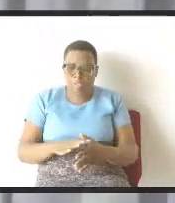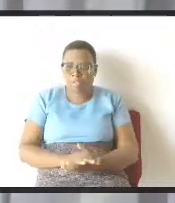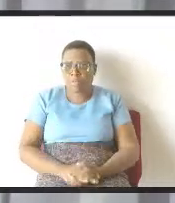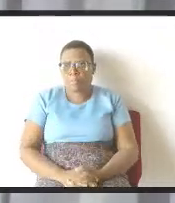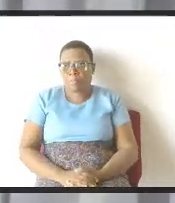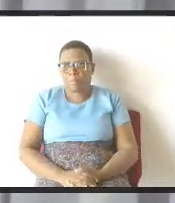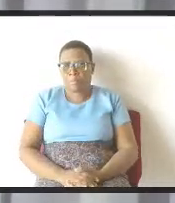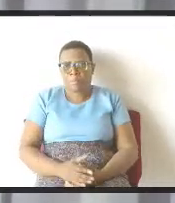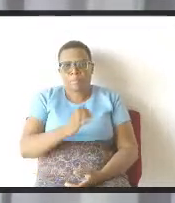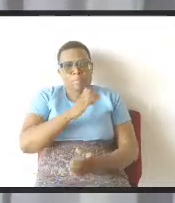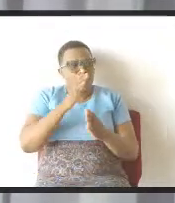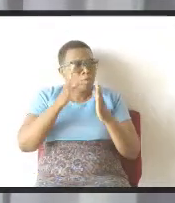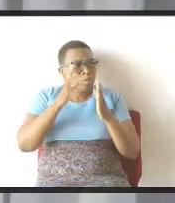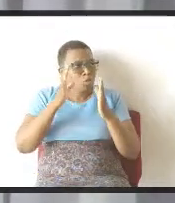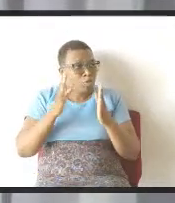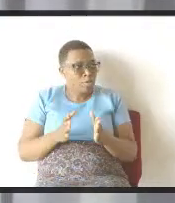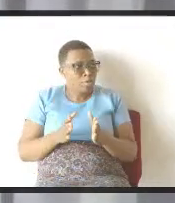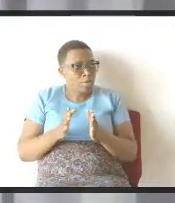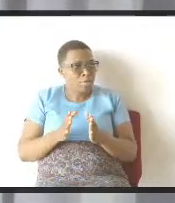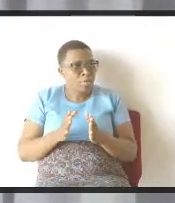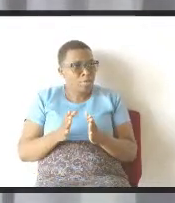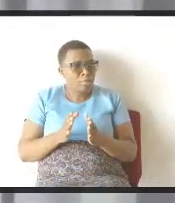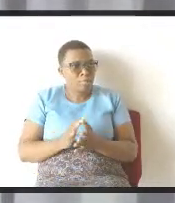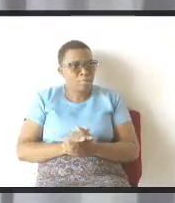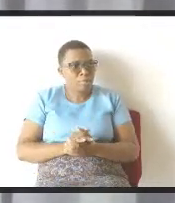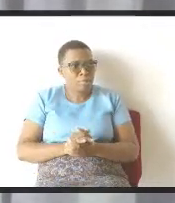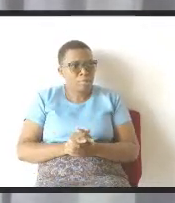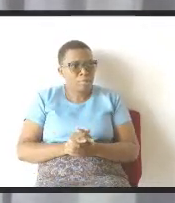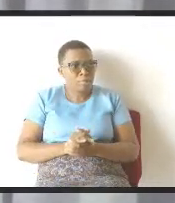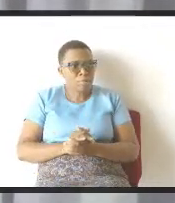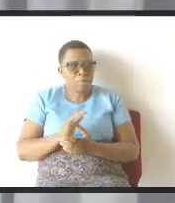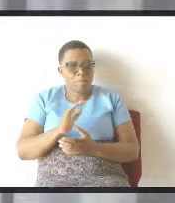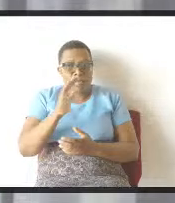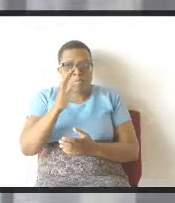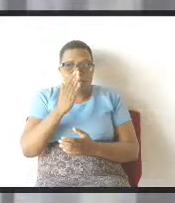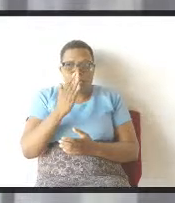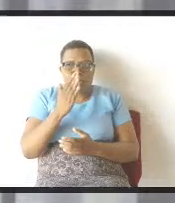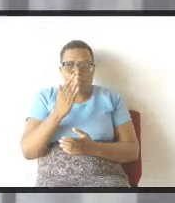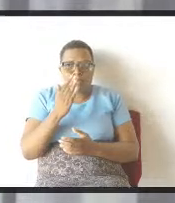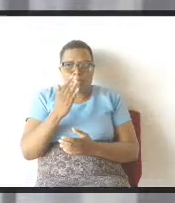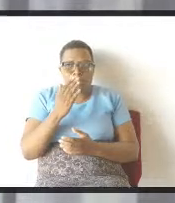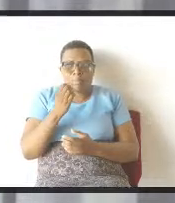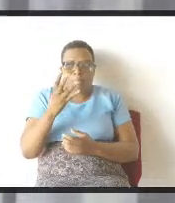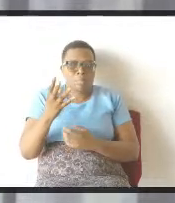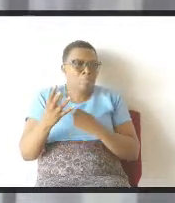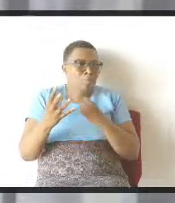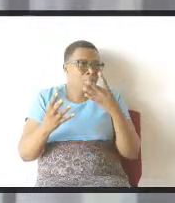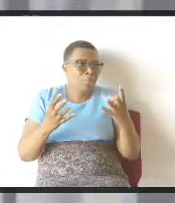As Christians, we face myriads of enemies.